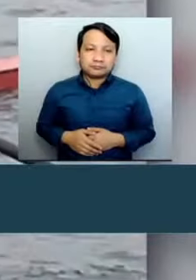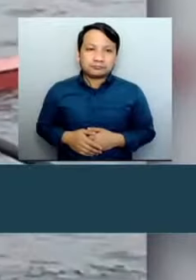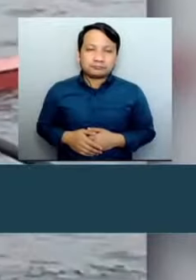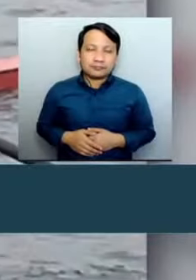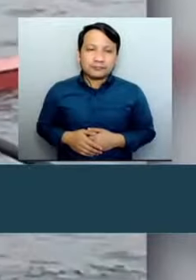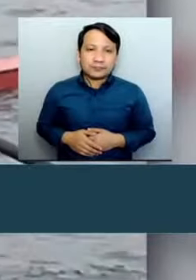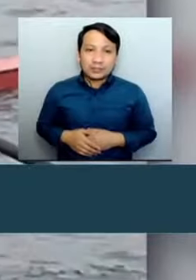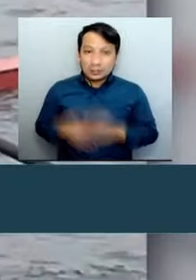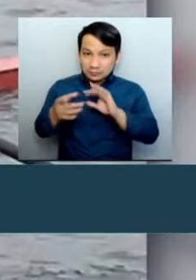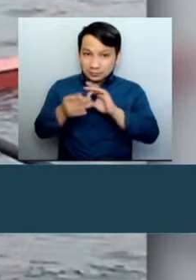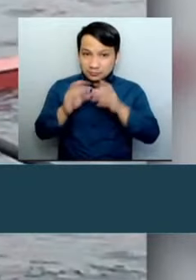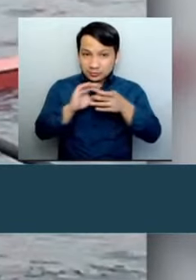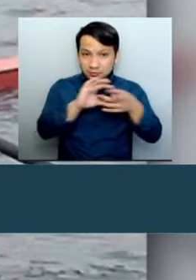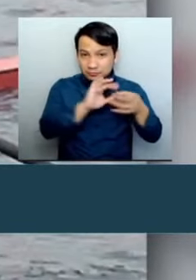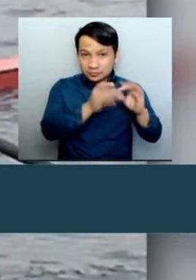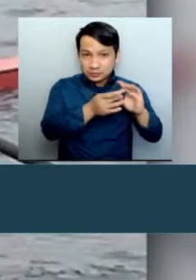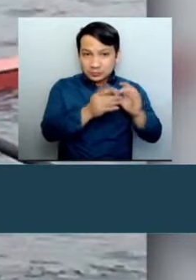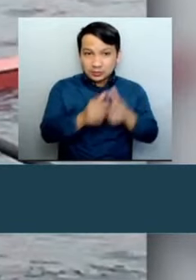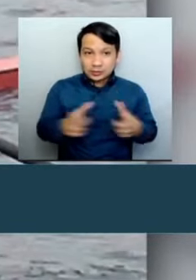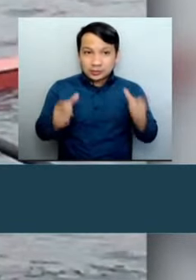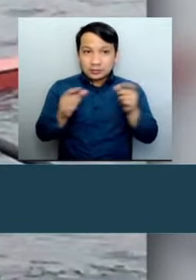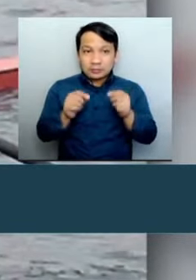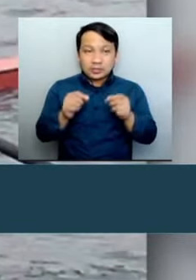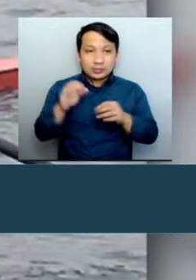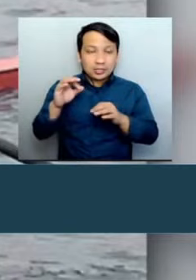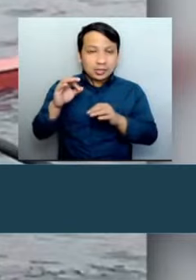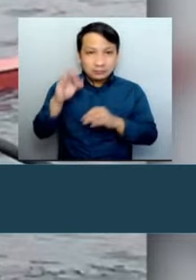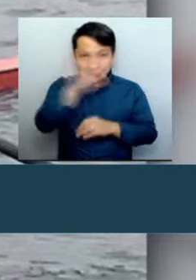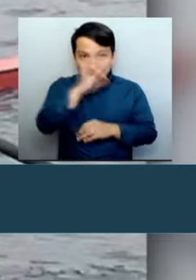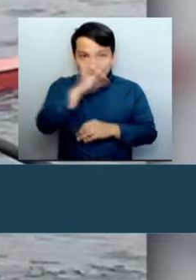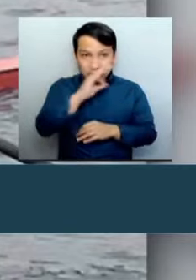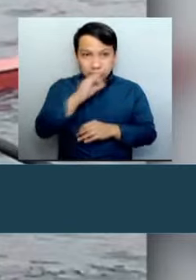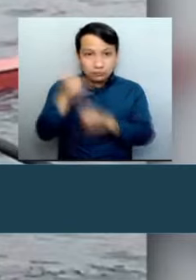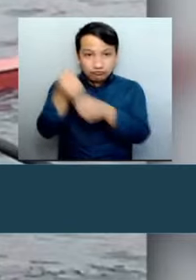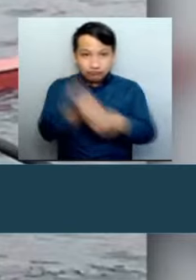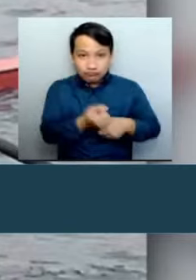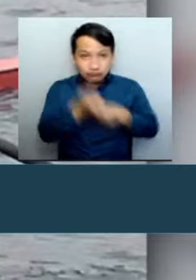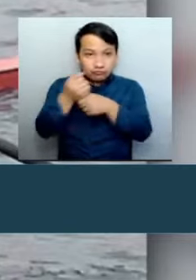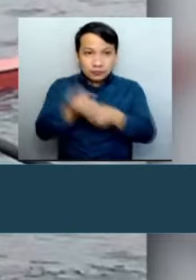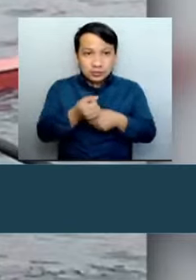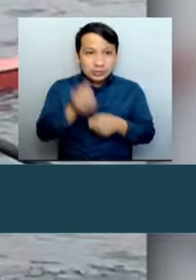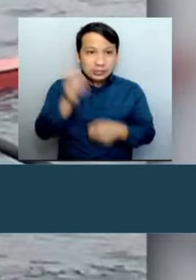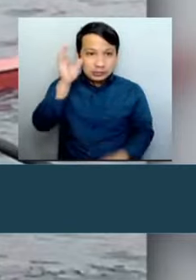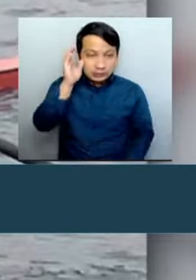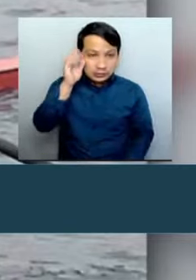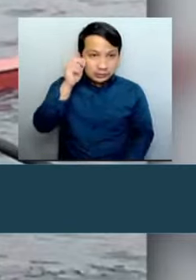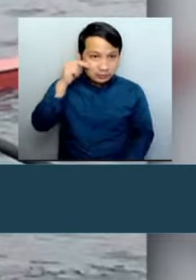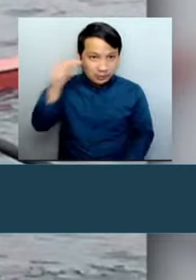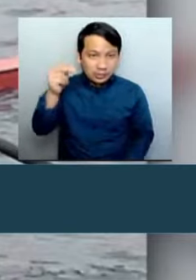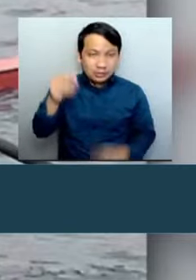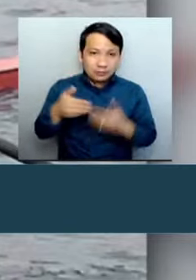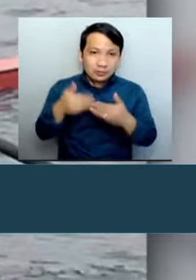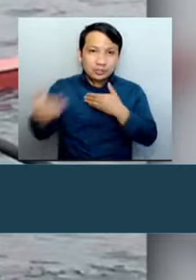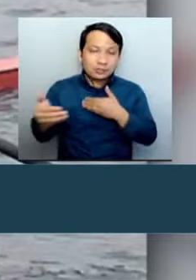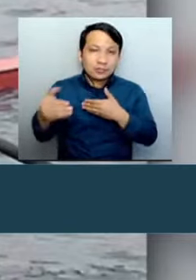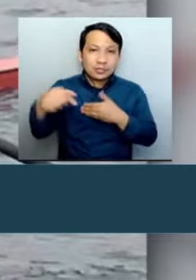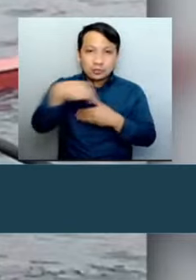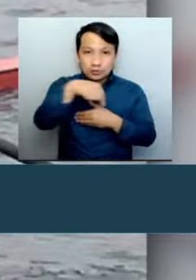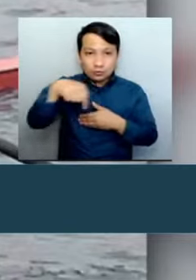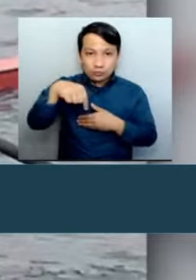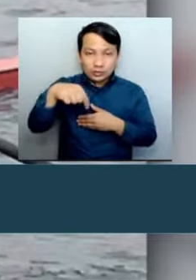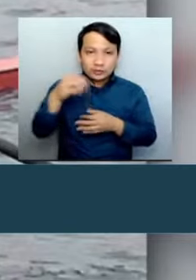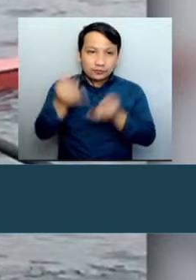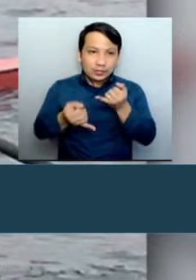And Olympic Filipino rower Chris Nevarez advances to the quarterfinals of his event ahead of the official start of the